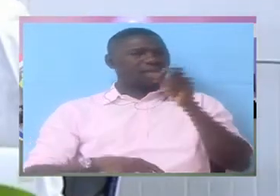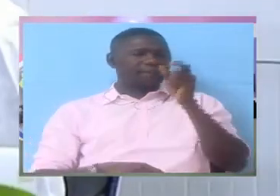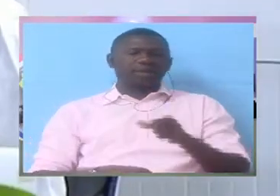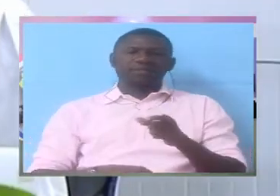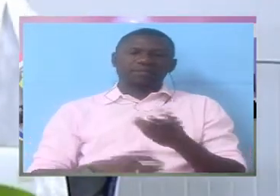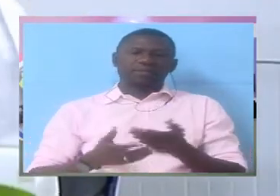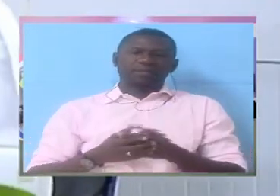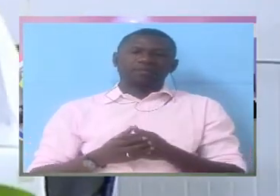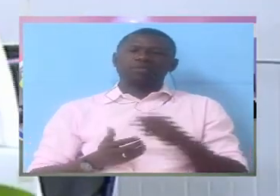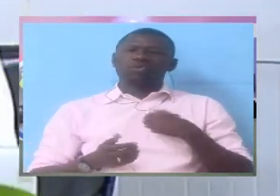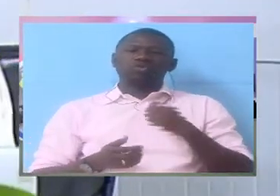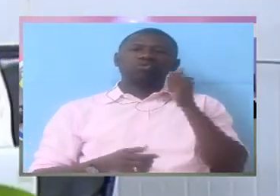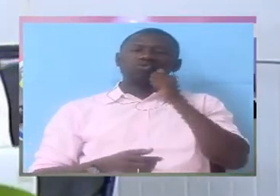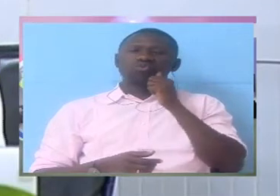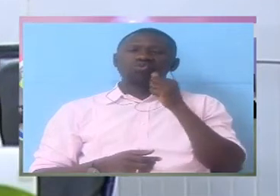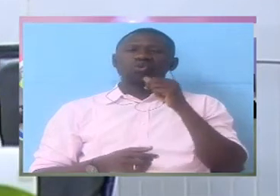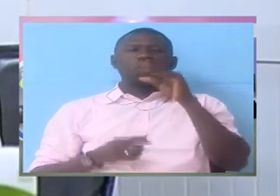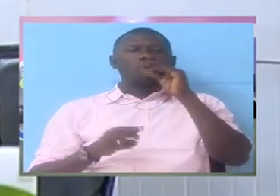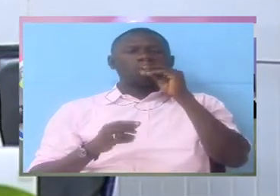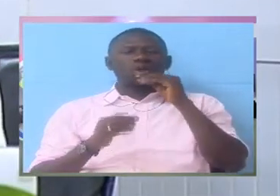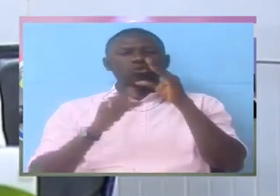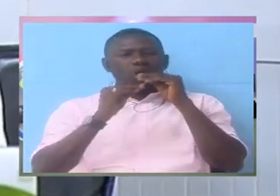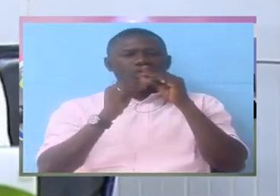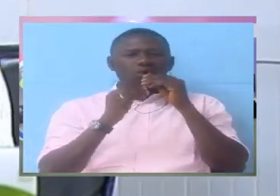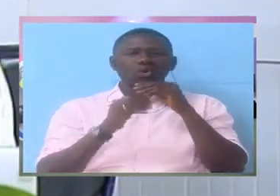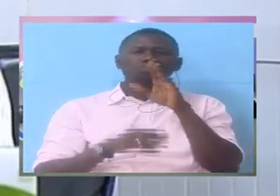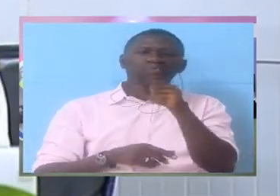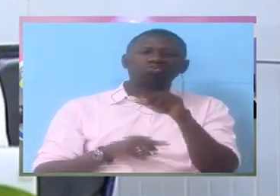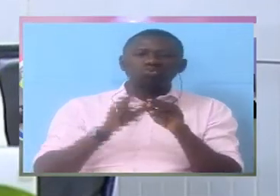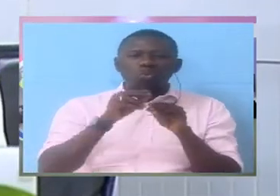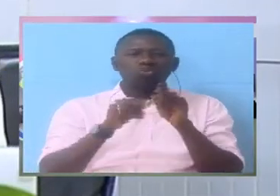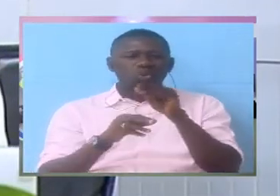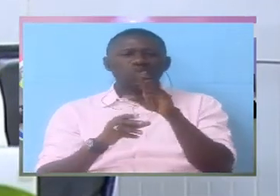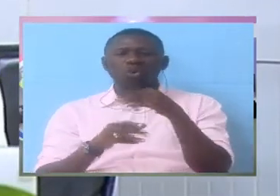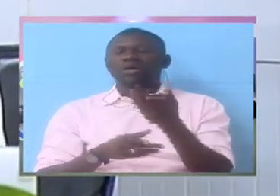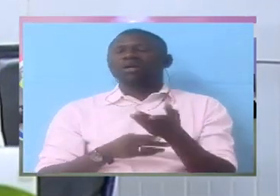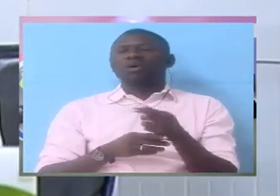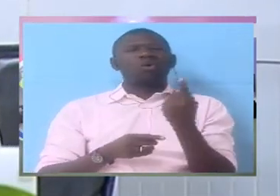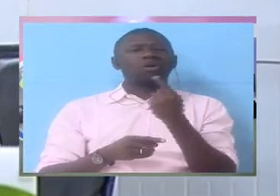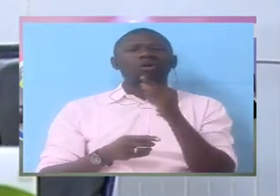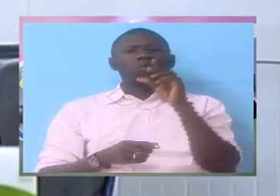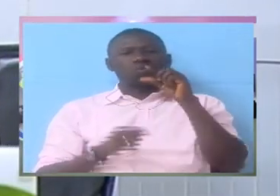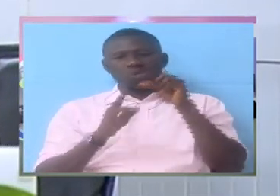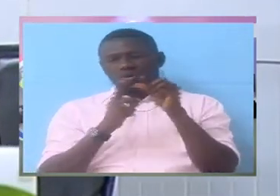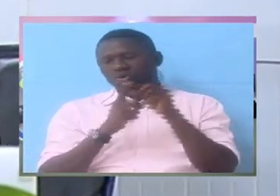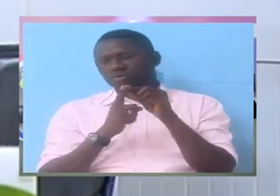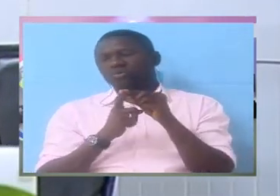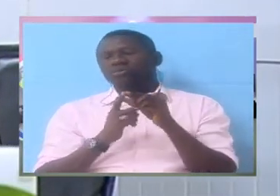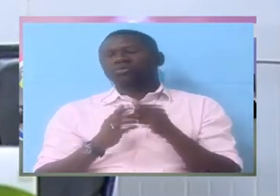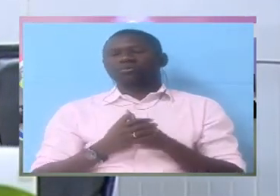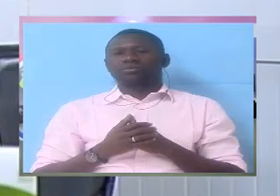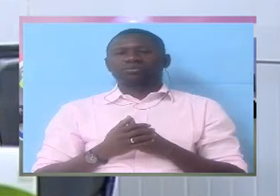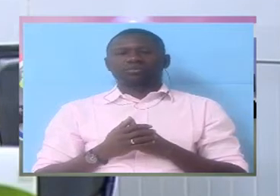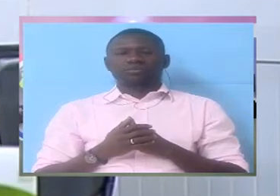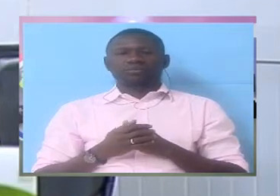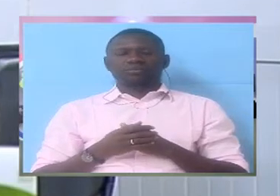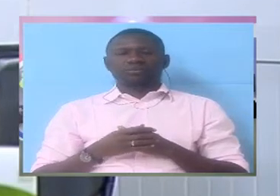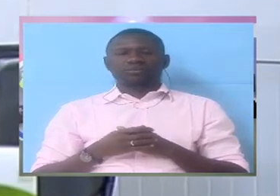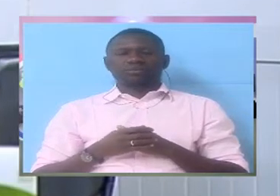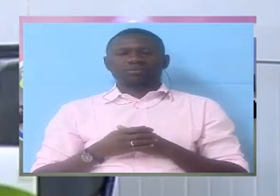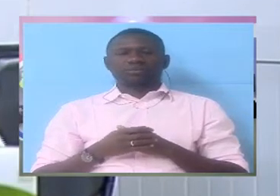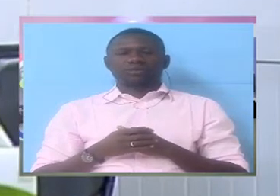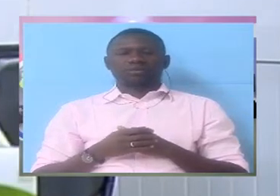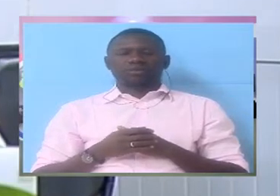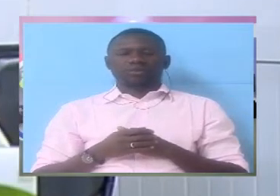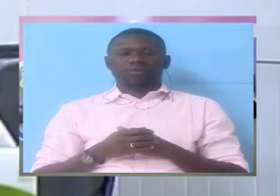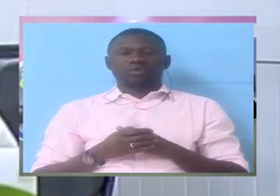lutole, bare kamo doya ubukake liparota. Munda kumakango lutole. It's also a form of punishment to